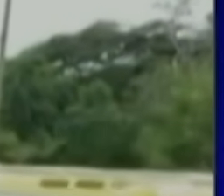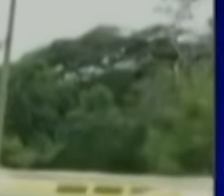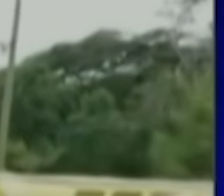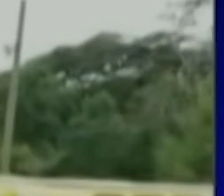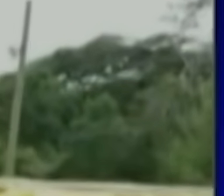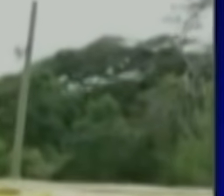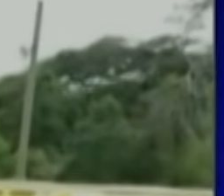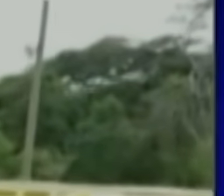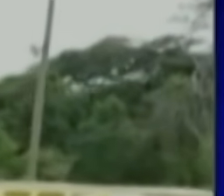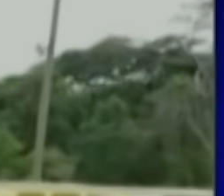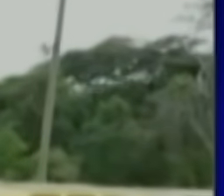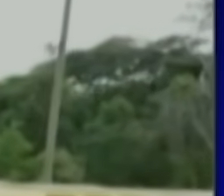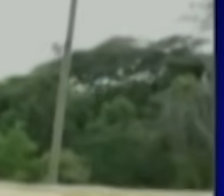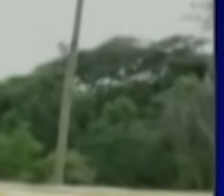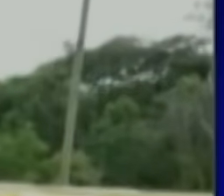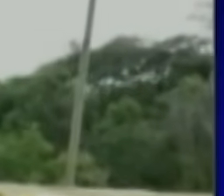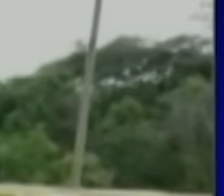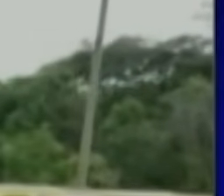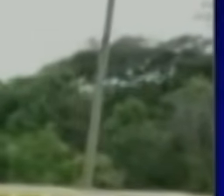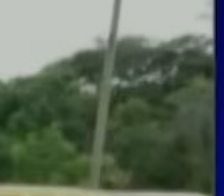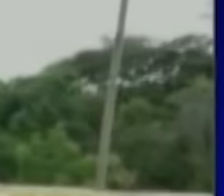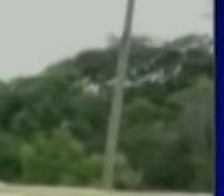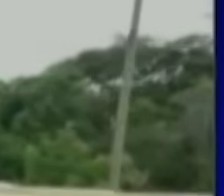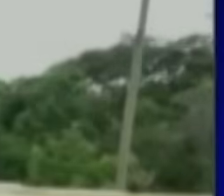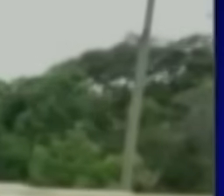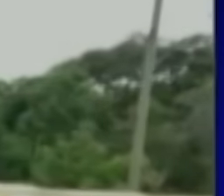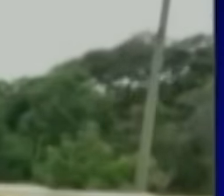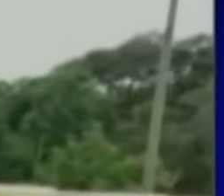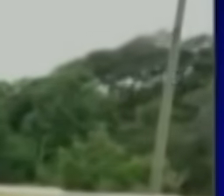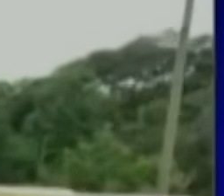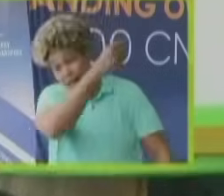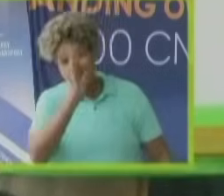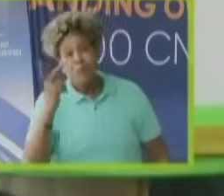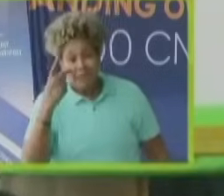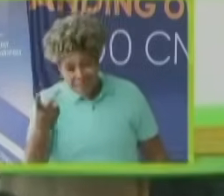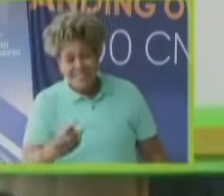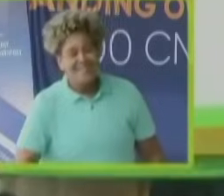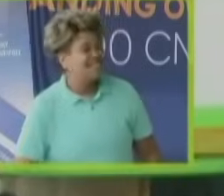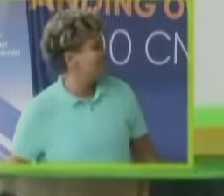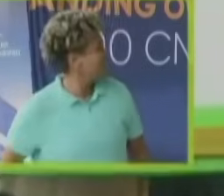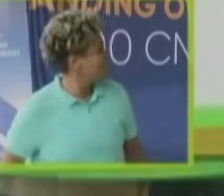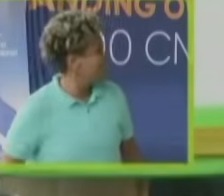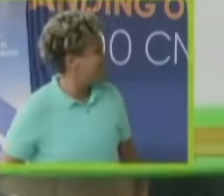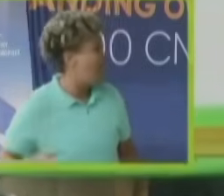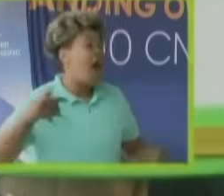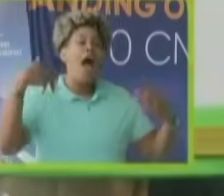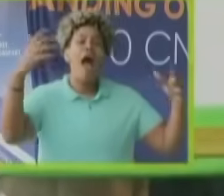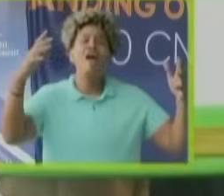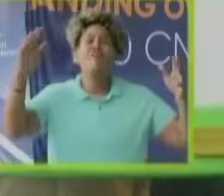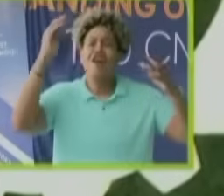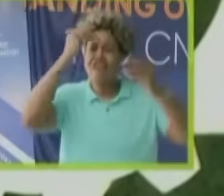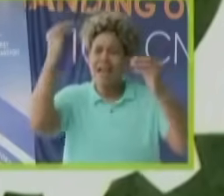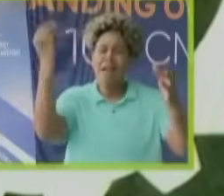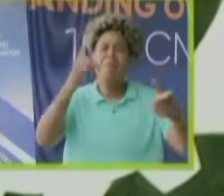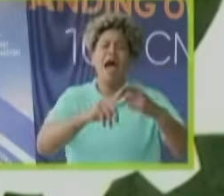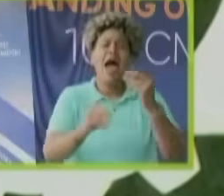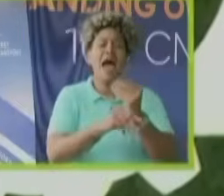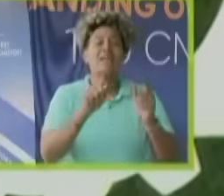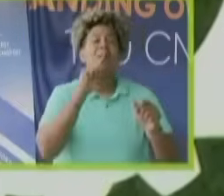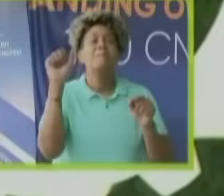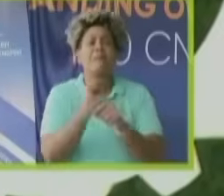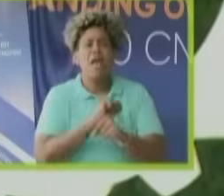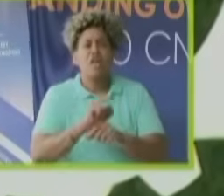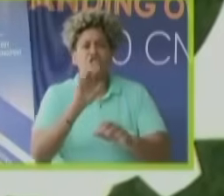of reconditioned buses into the transportation network. And I have already mandated that make